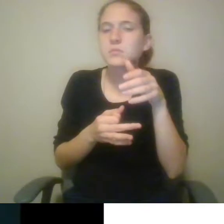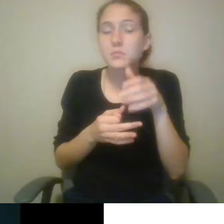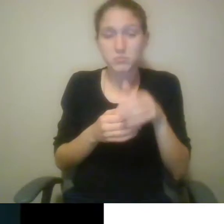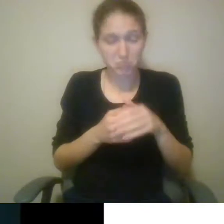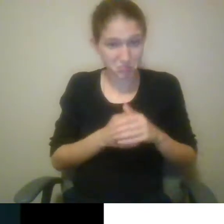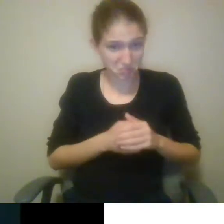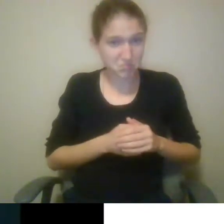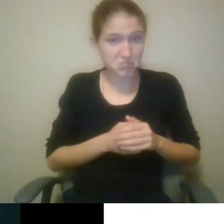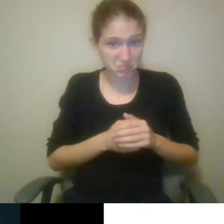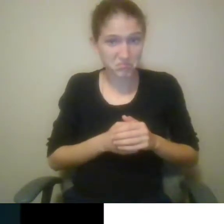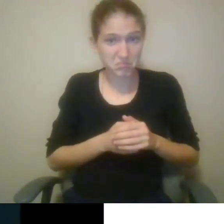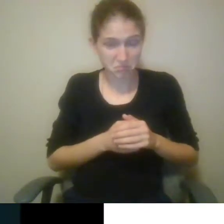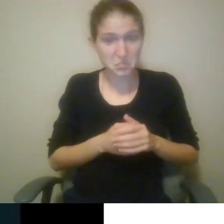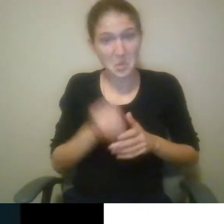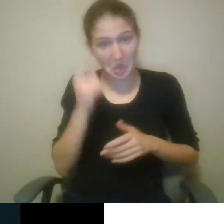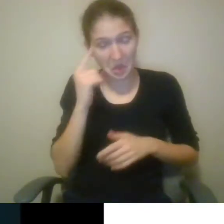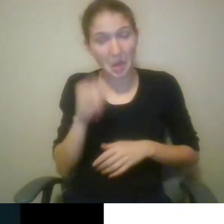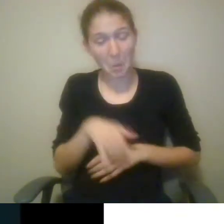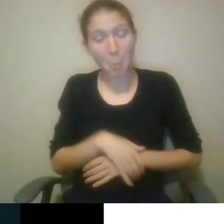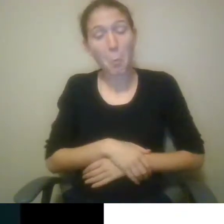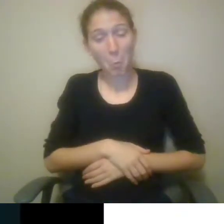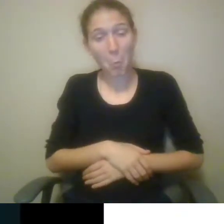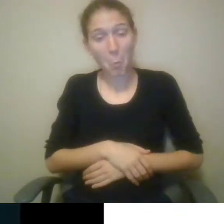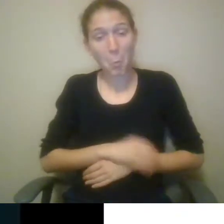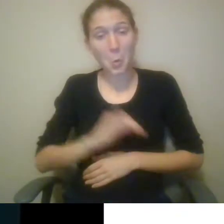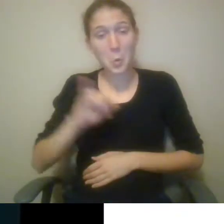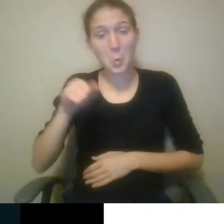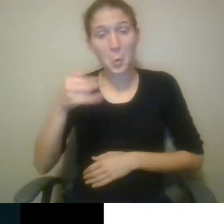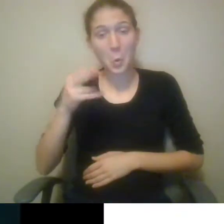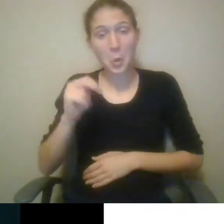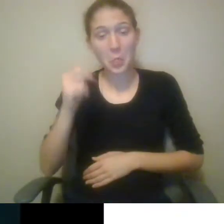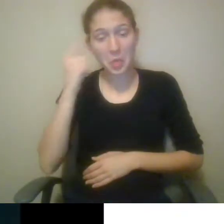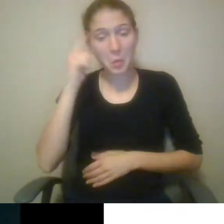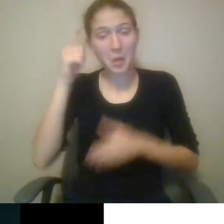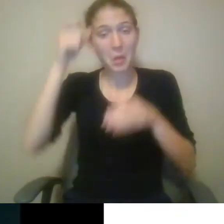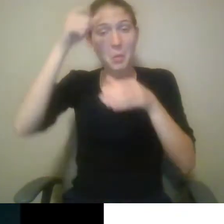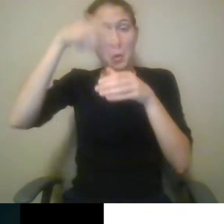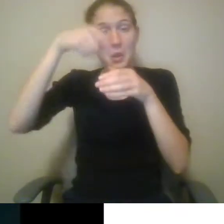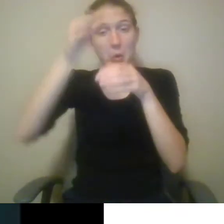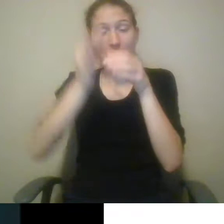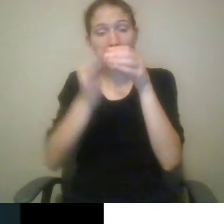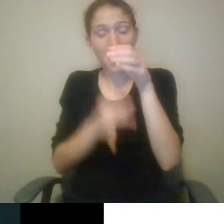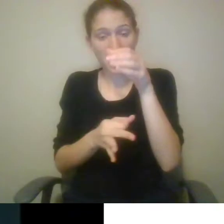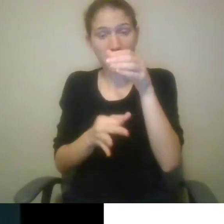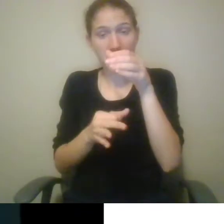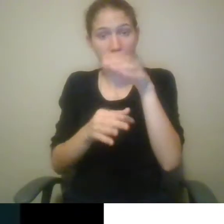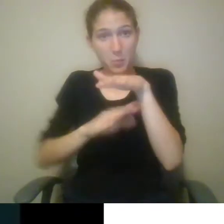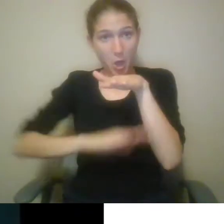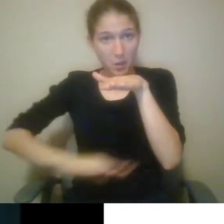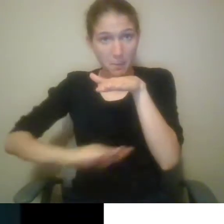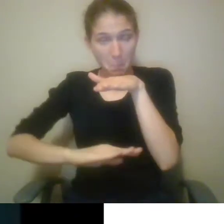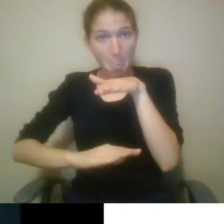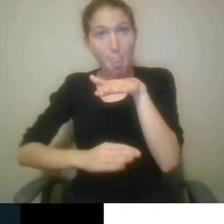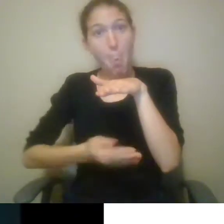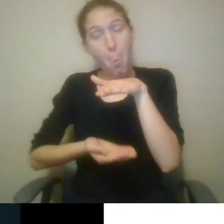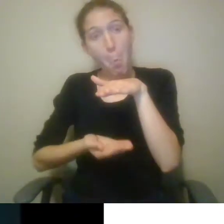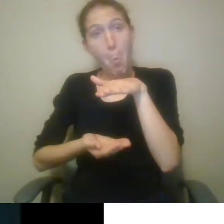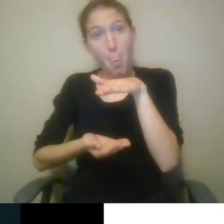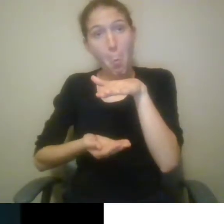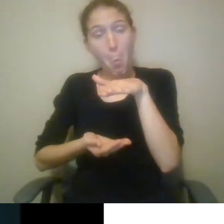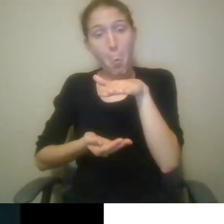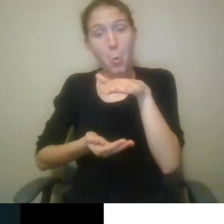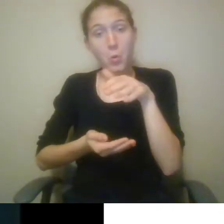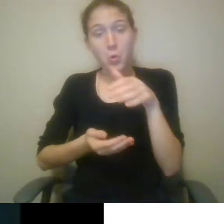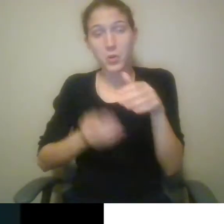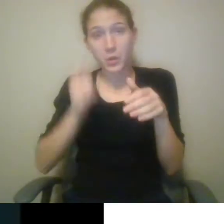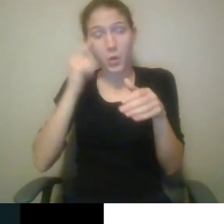Alright. Dribble, okay. Alright, John's saying that if it floods, should it go in? Should it drop to the bottom? Or